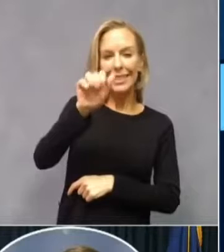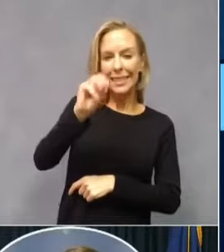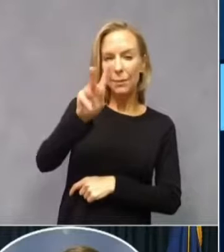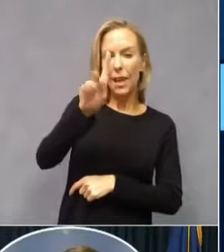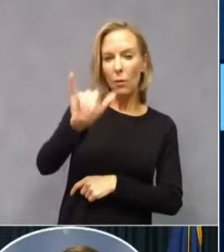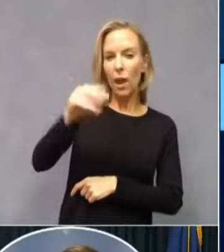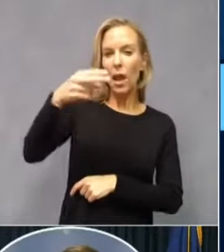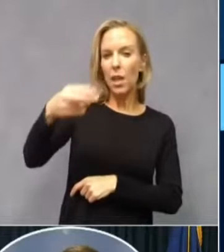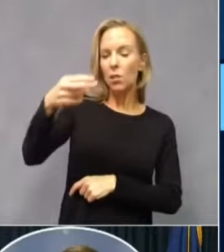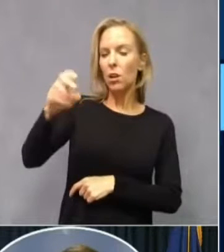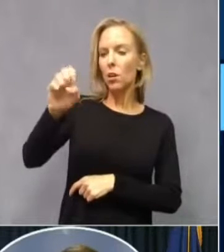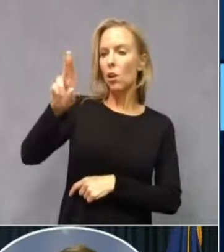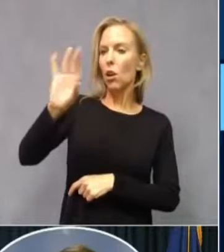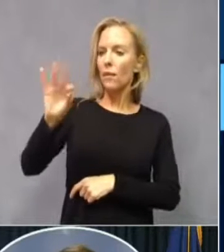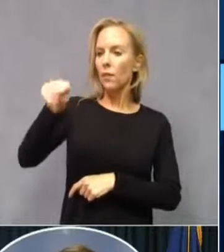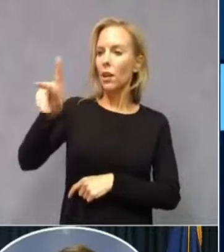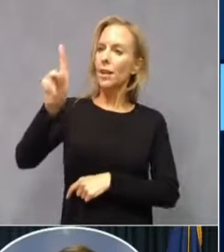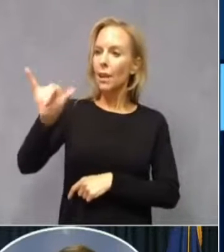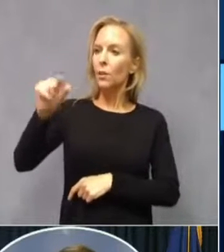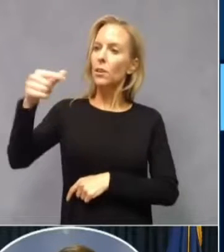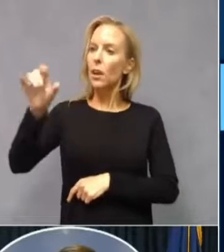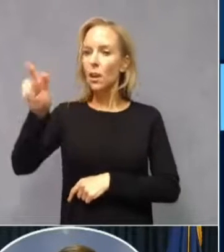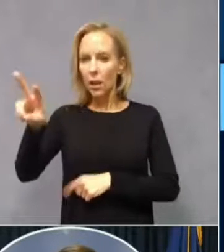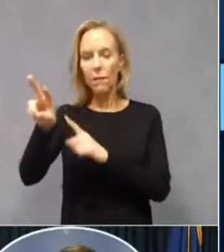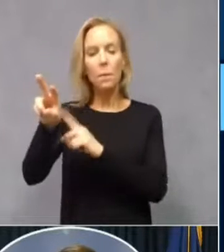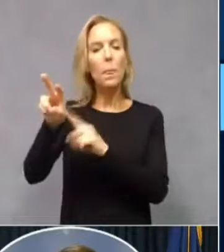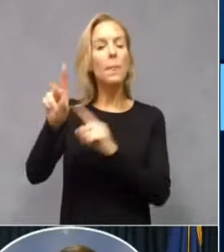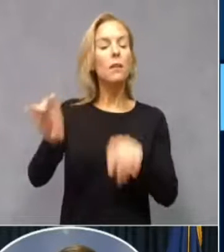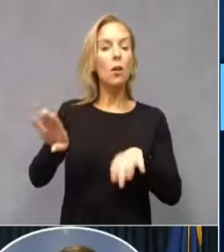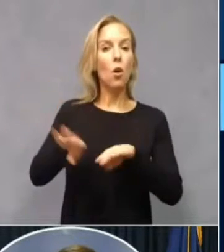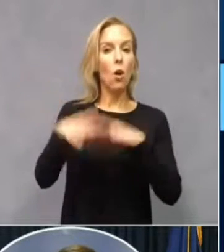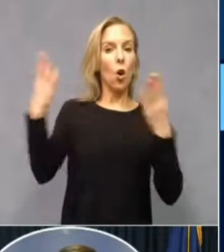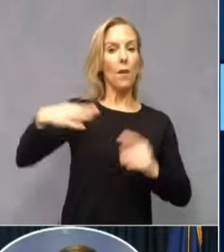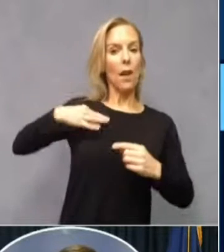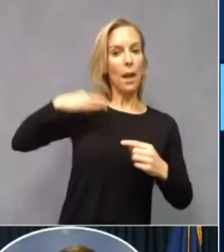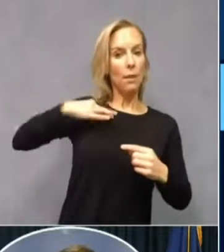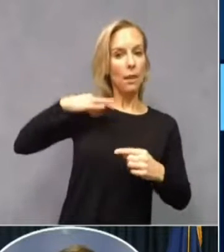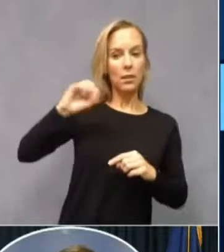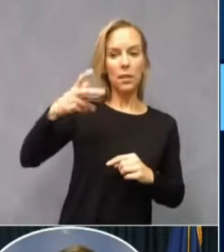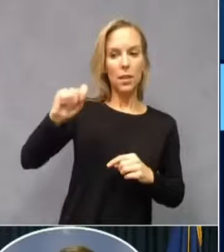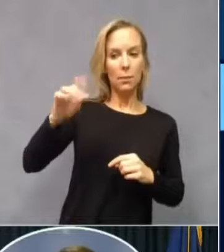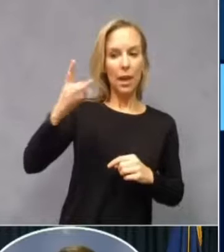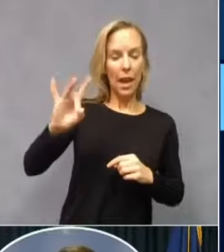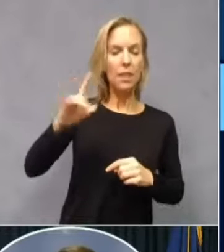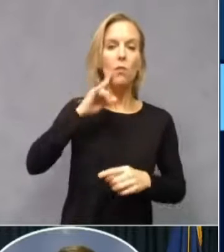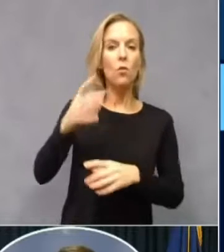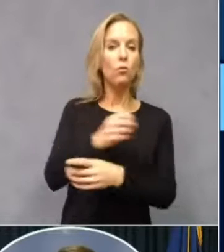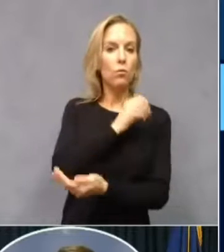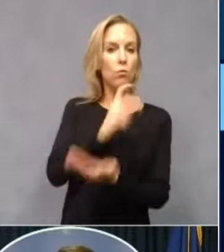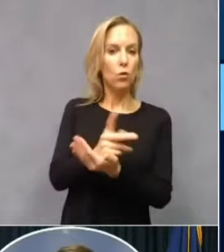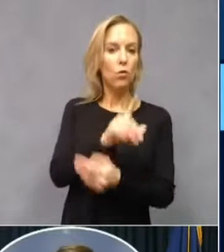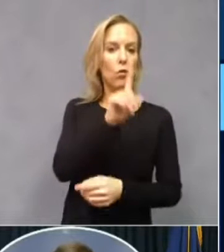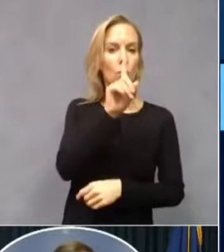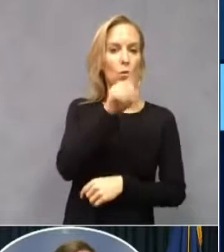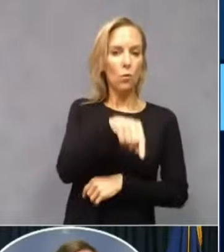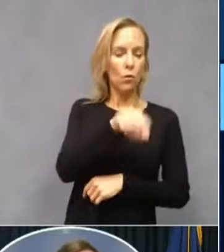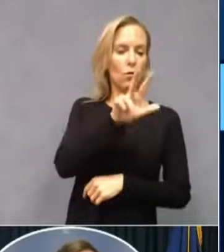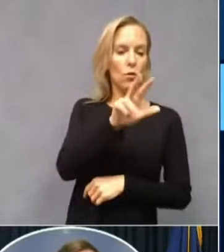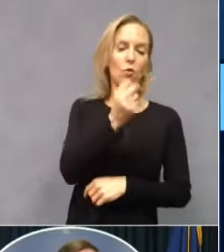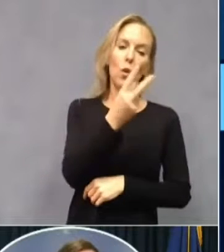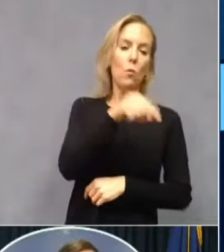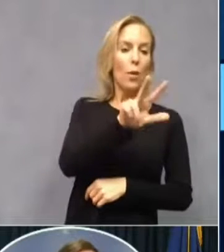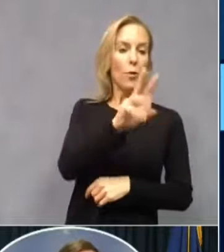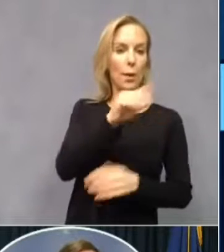teamkyhherf.ky.gov. Since opening the applications on September 8th, we've approved $12.3 million in eviction payment reliefs that have helped